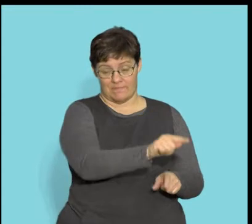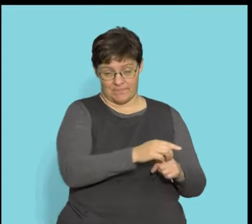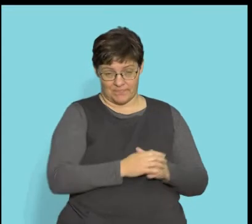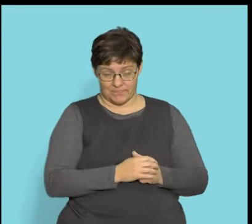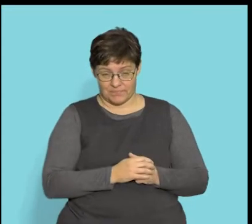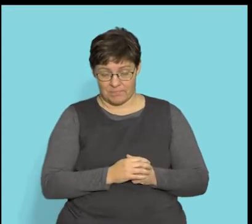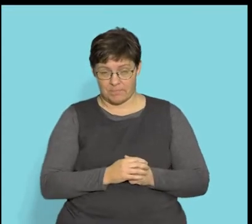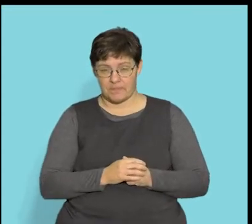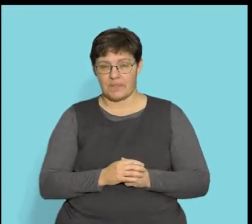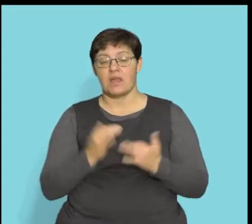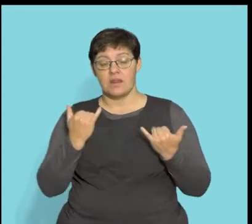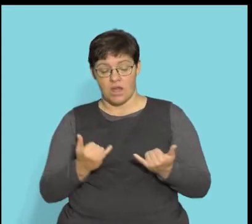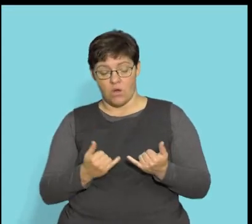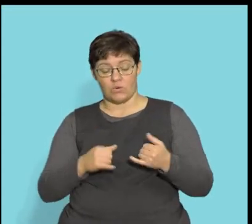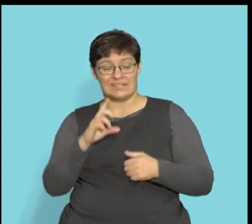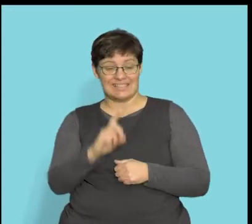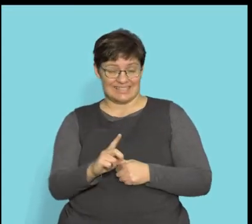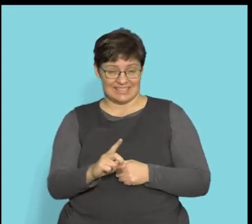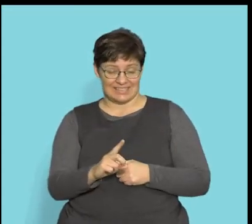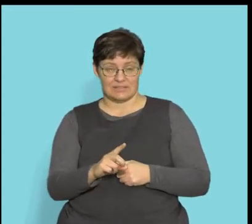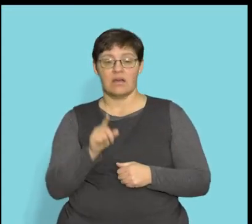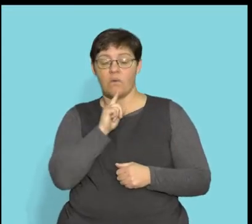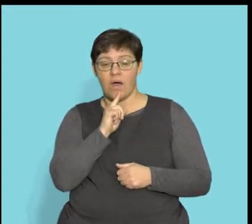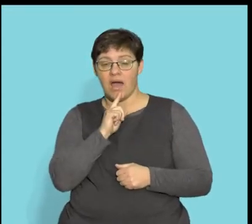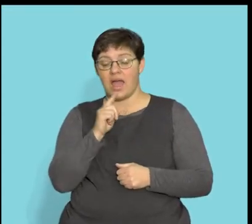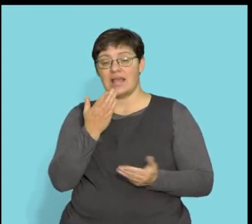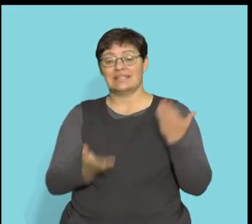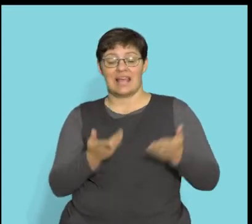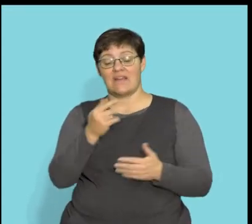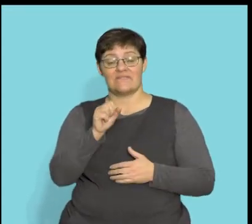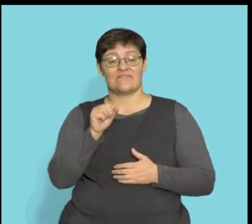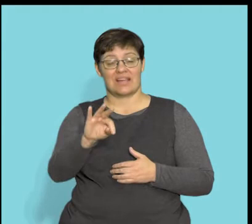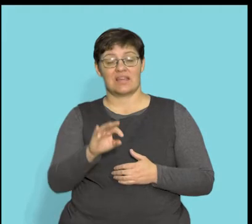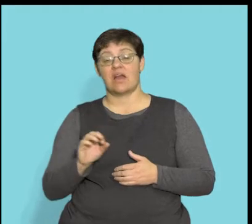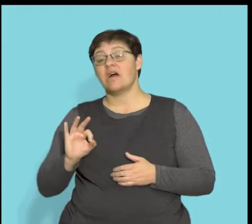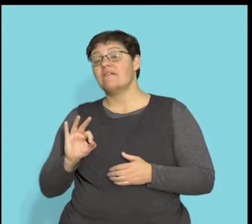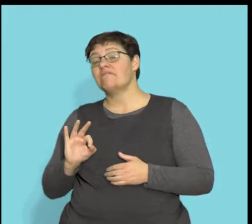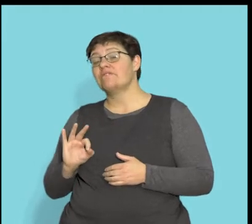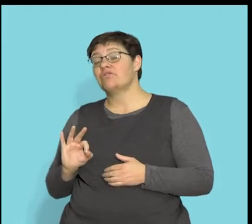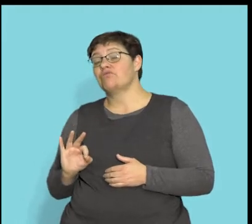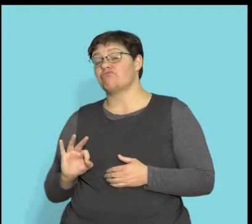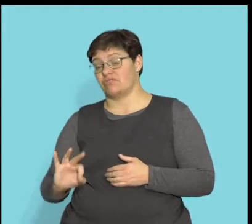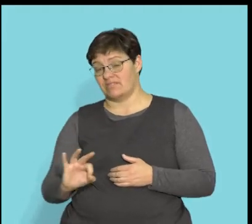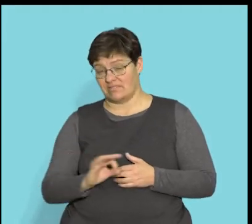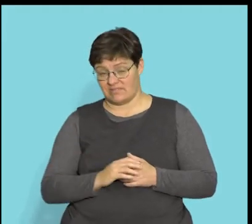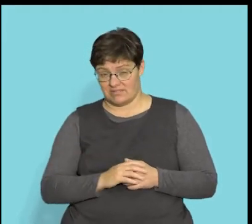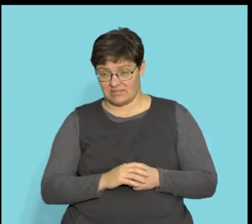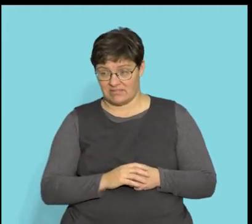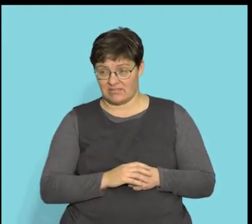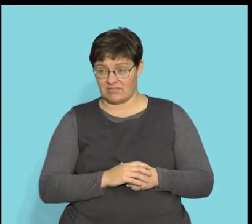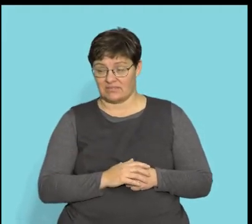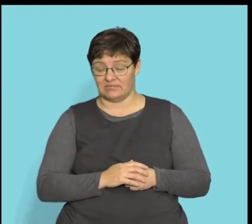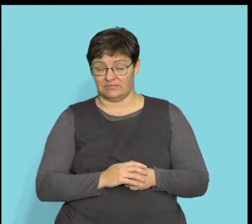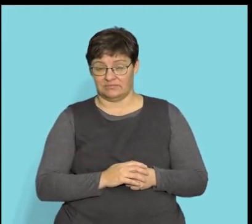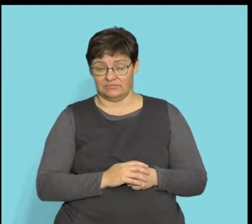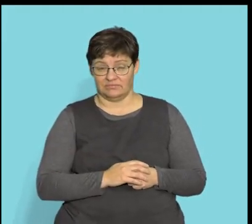So we are now going to calculate the surface area of the rectangular prism if the length, height, and breadth are multiplied by